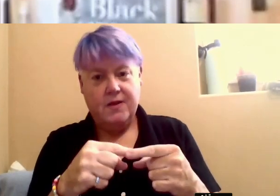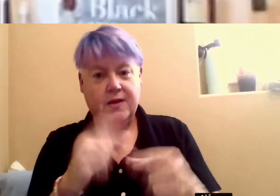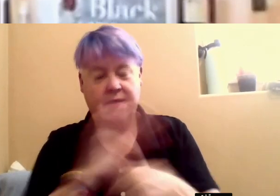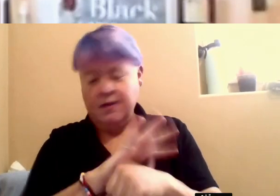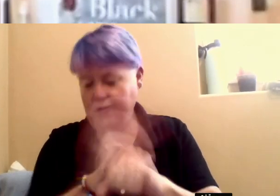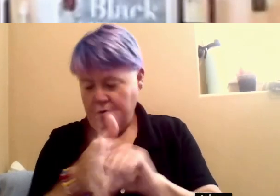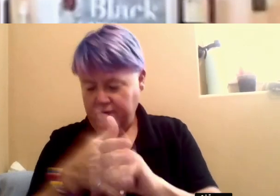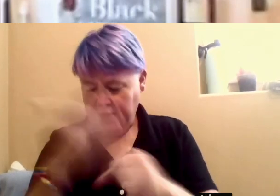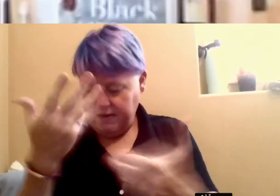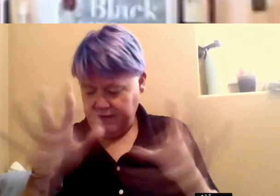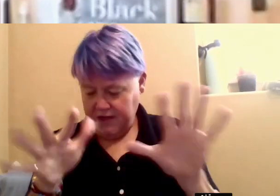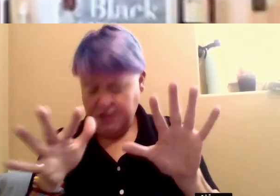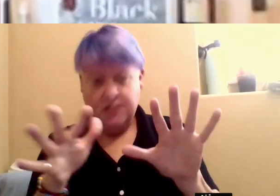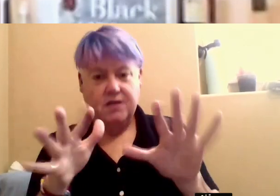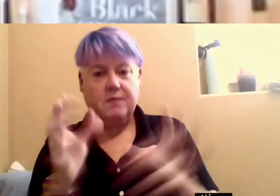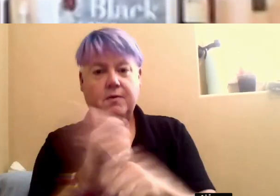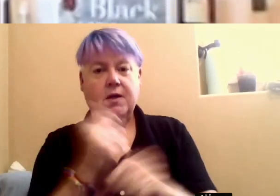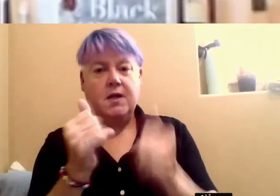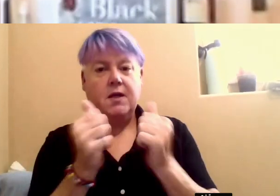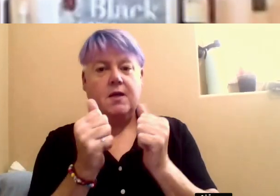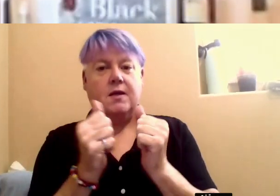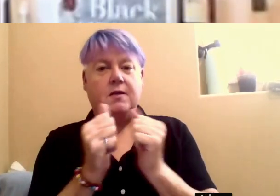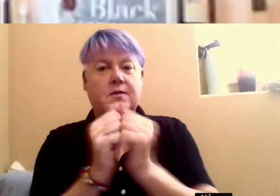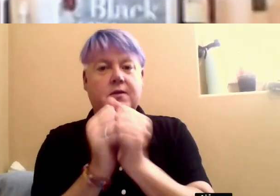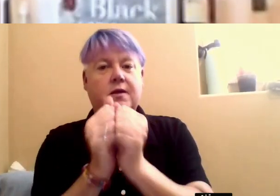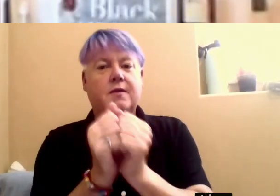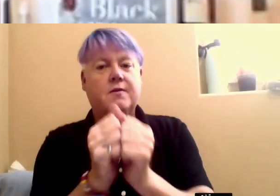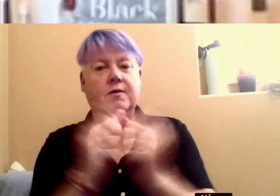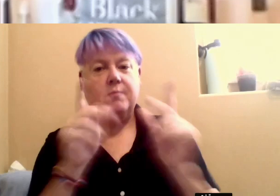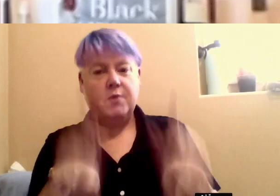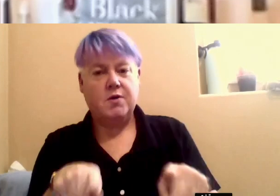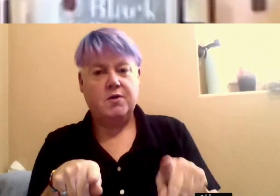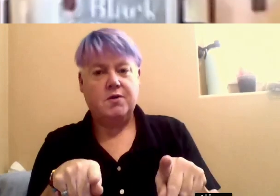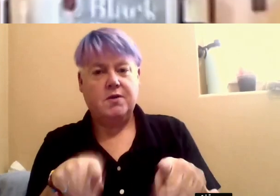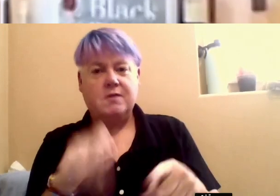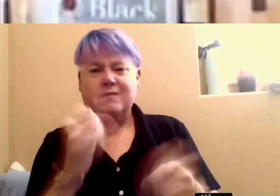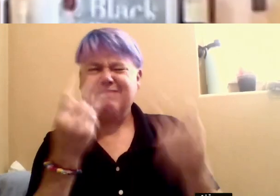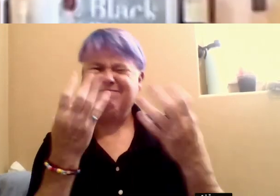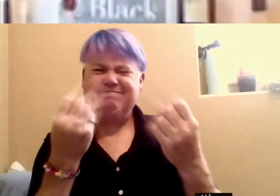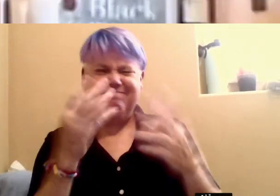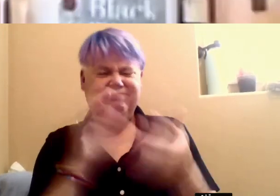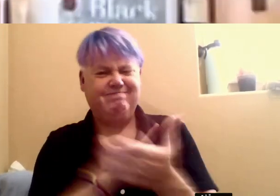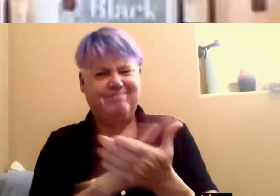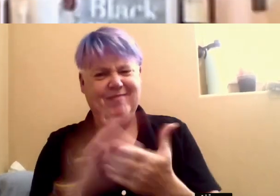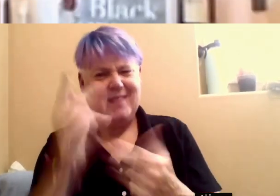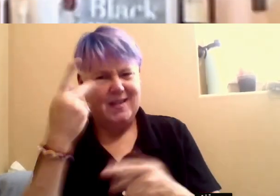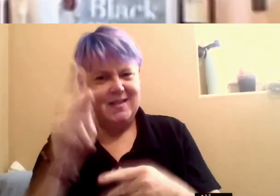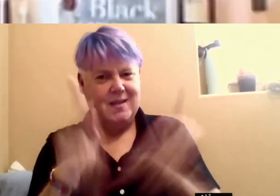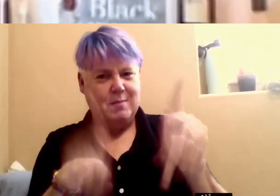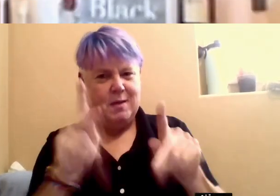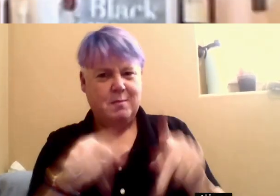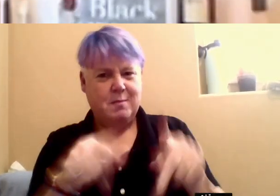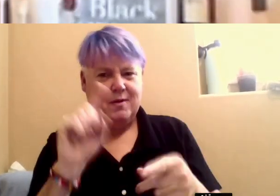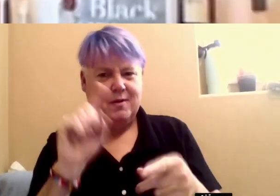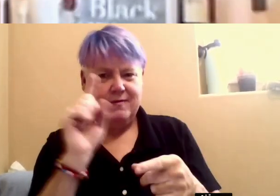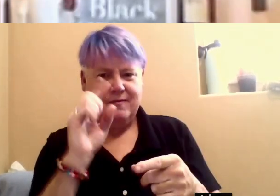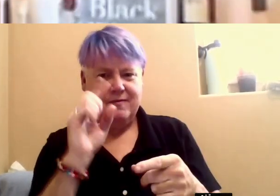can get together in person, because it's definitely a lot nicer to see people's face to face.